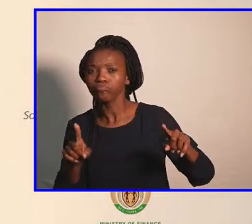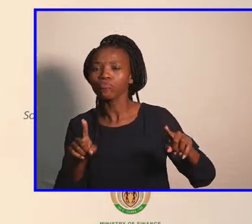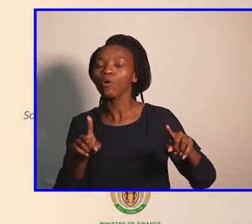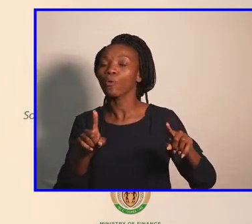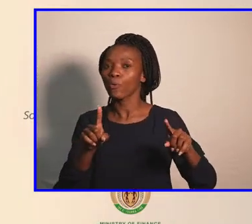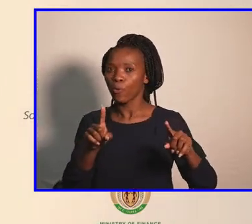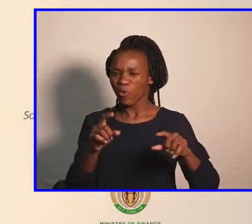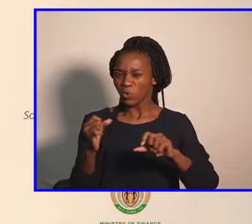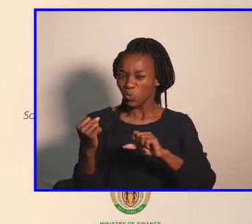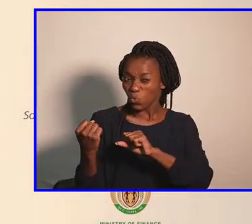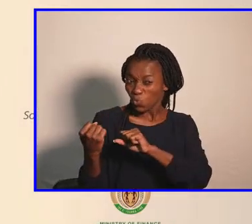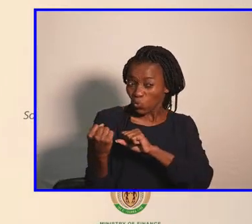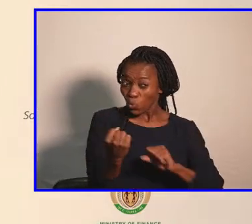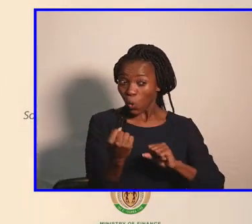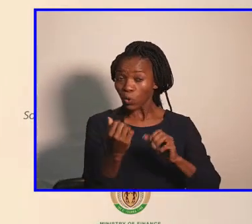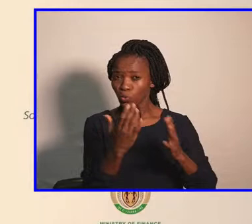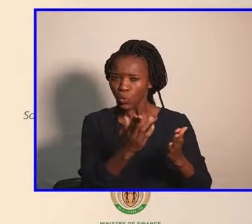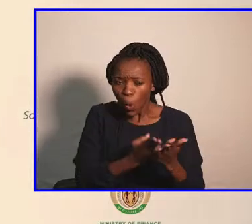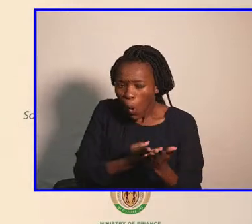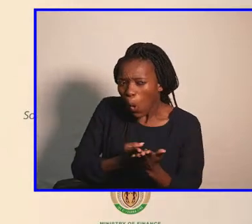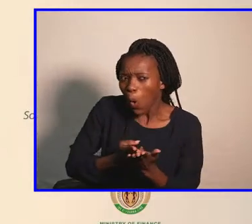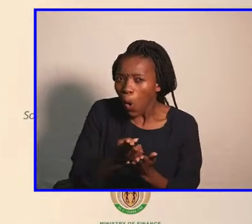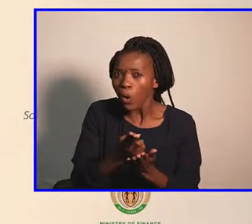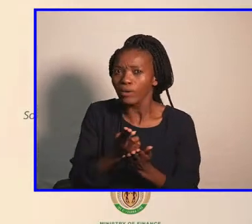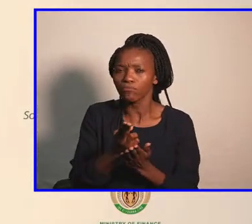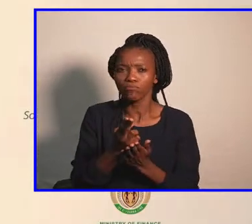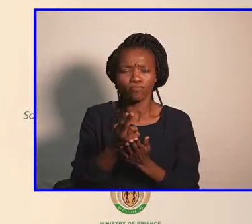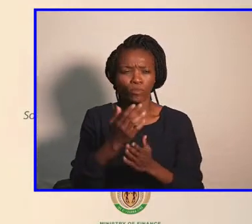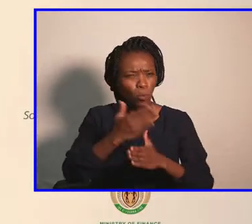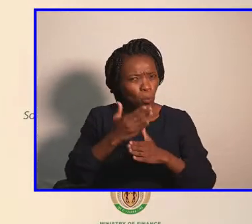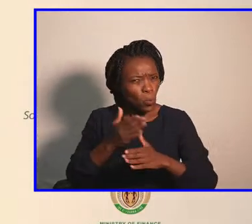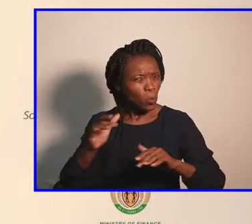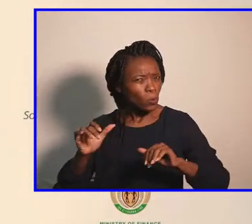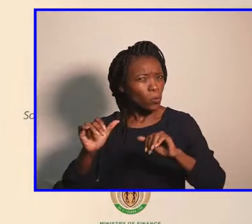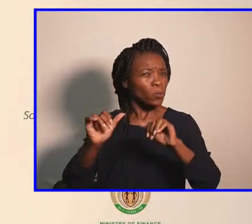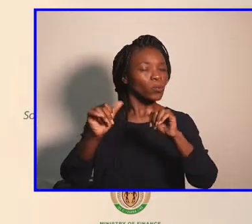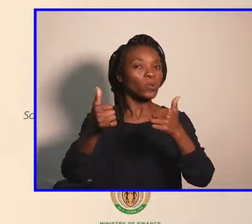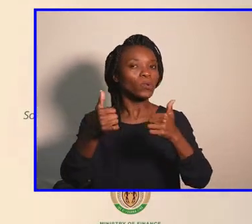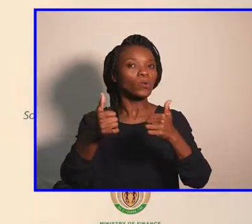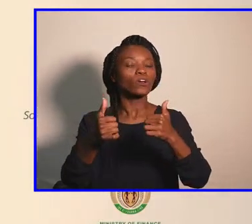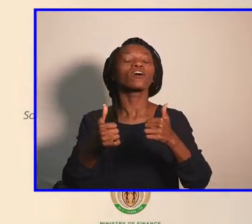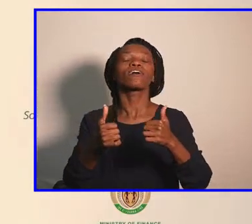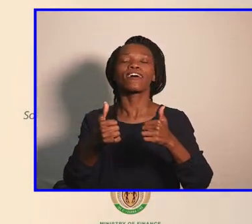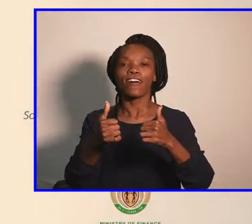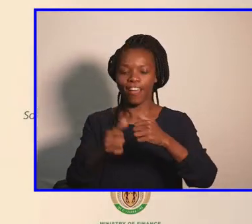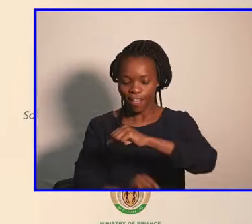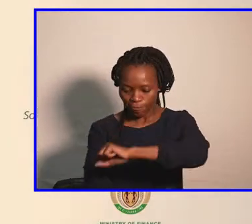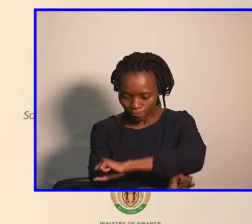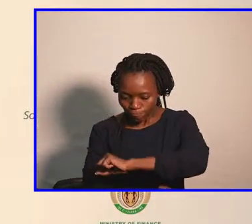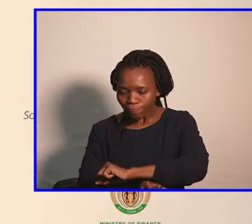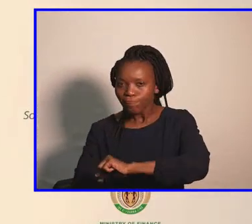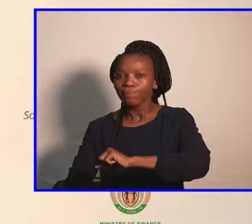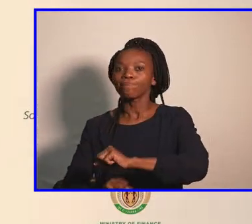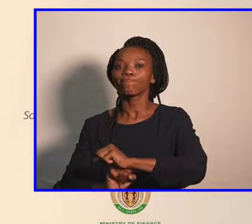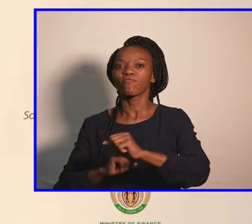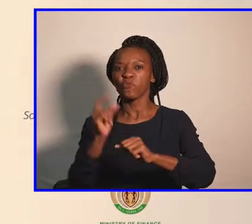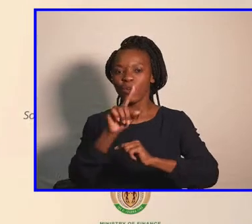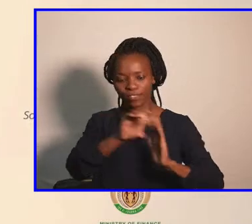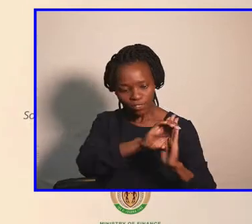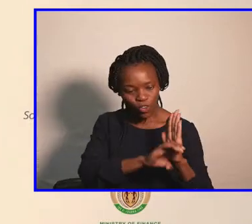of law, integrity, and excellence underpin the collective ideas enshrined in our